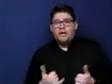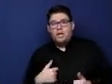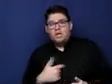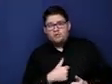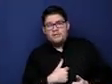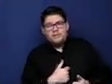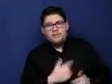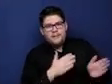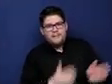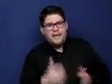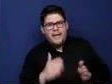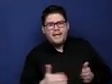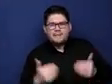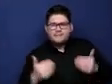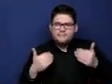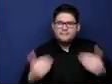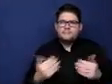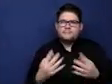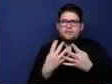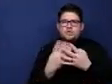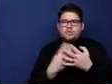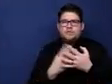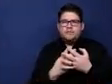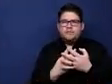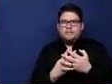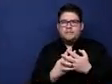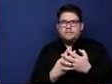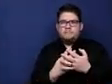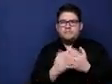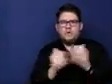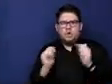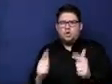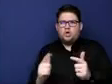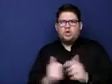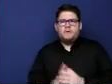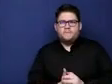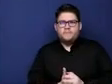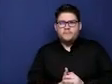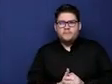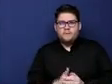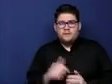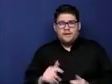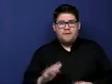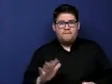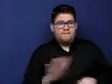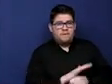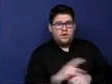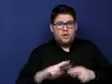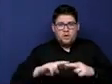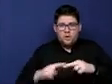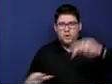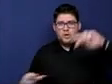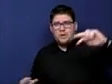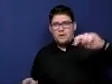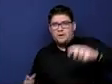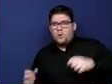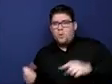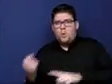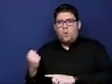just screening those ones and saving the whole genome sequencing capacity to be able to do